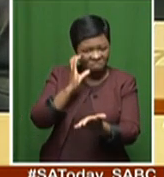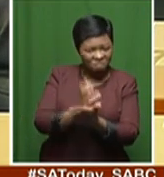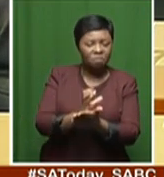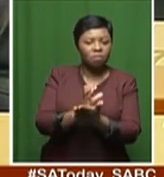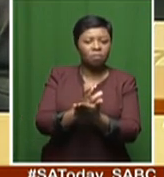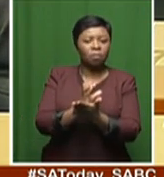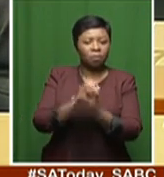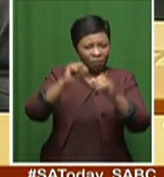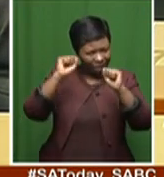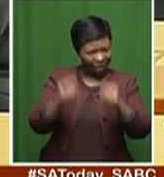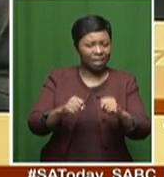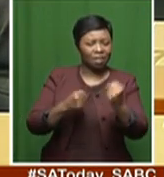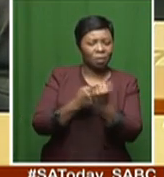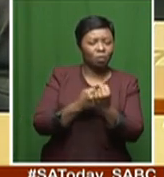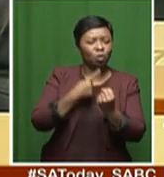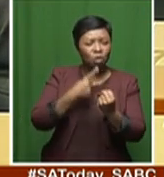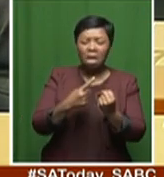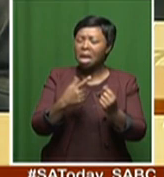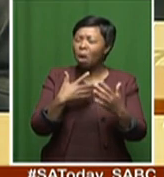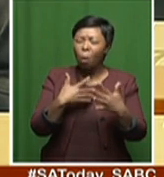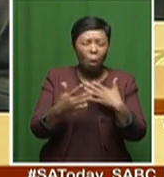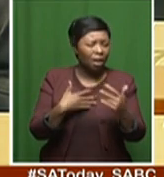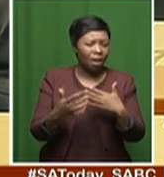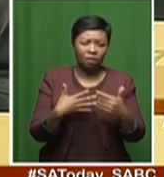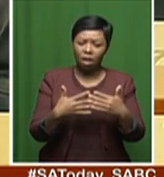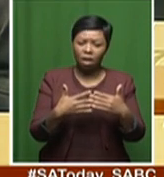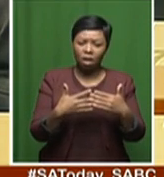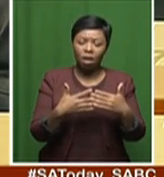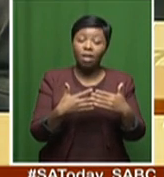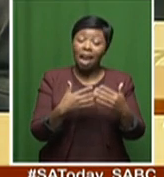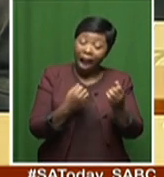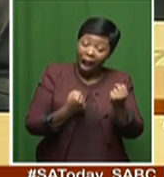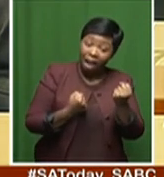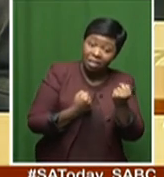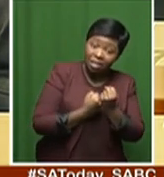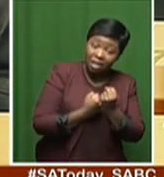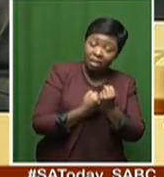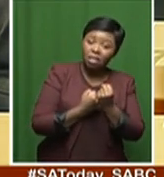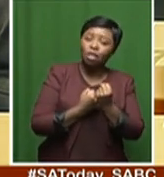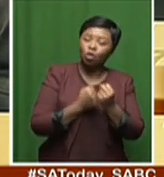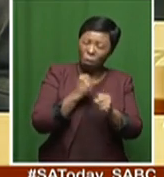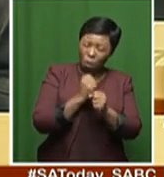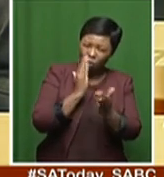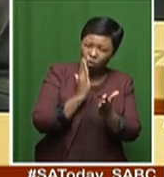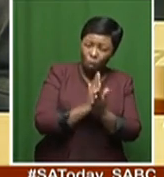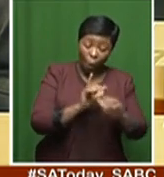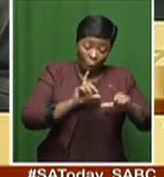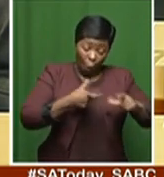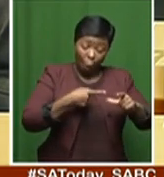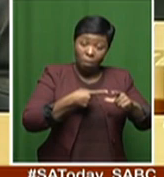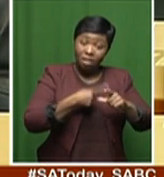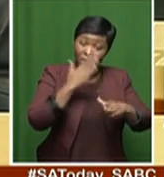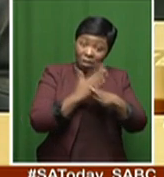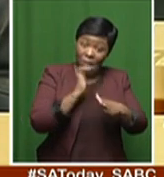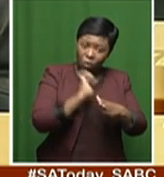to provide whatever assistance we can to ensure that this commission fulfills its mandate. And